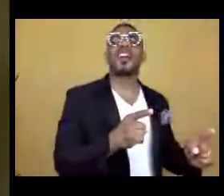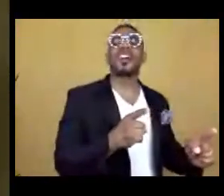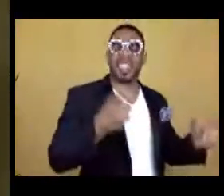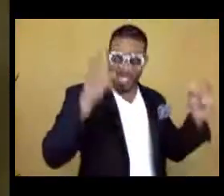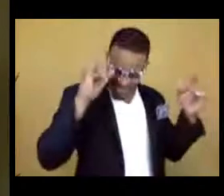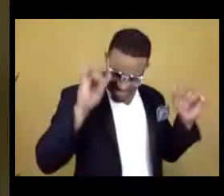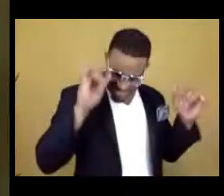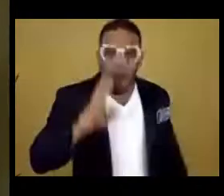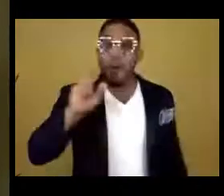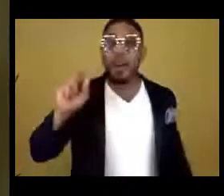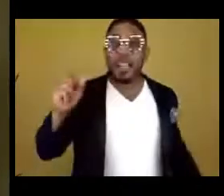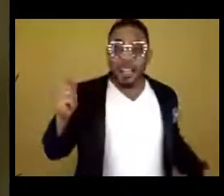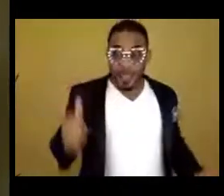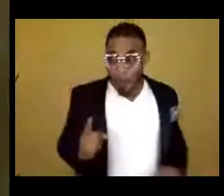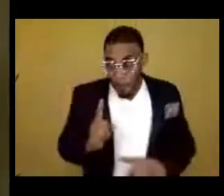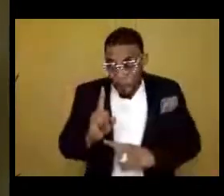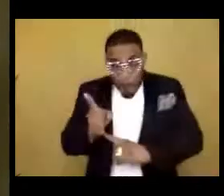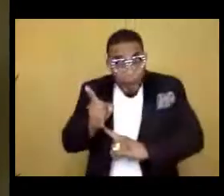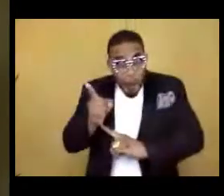That was the moment.